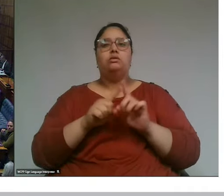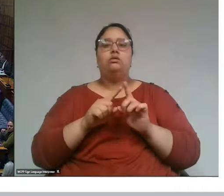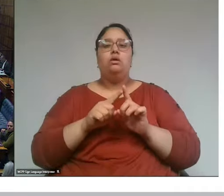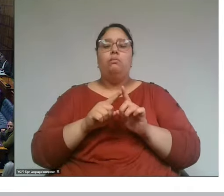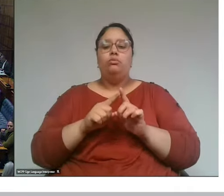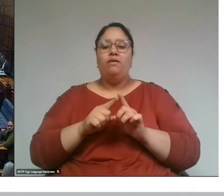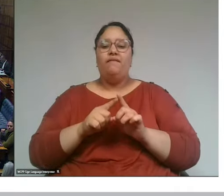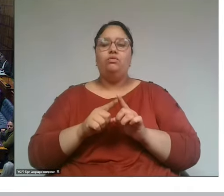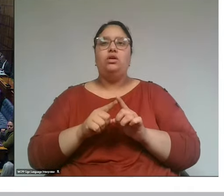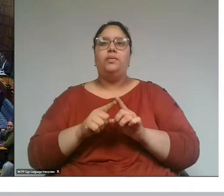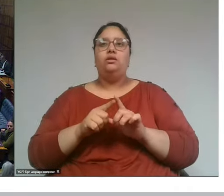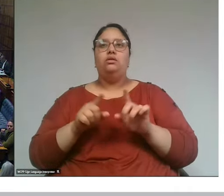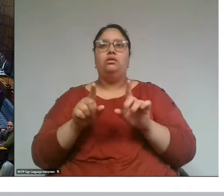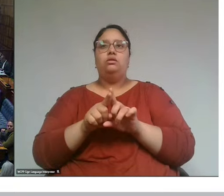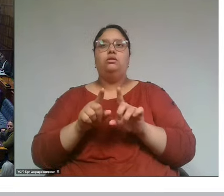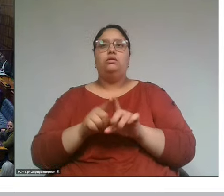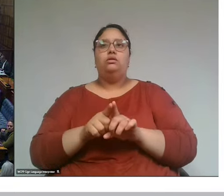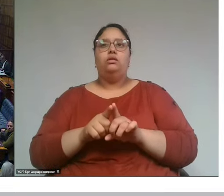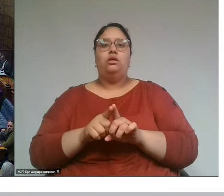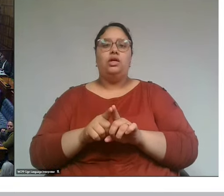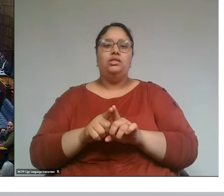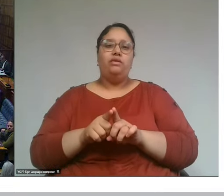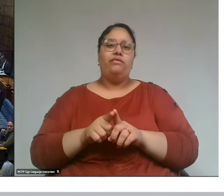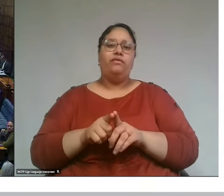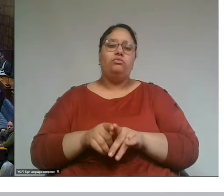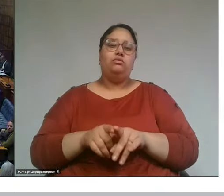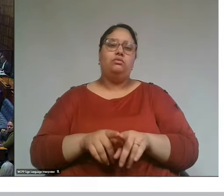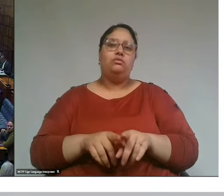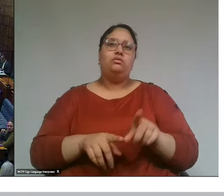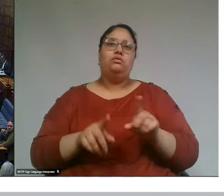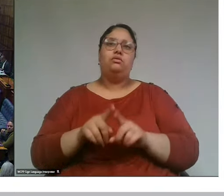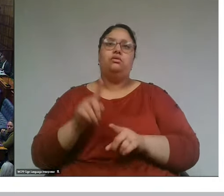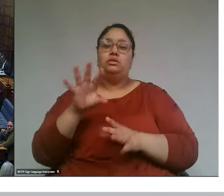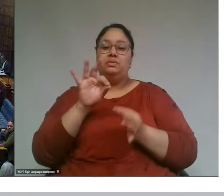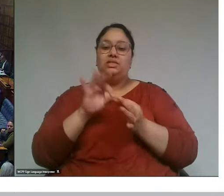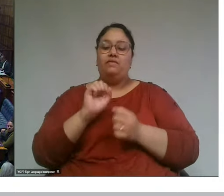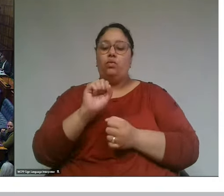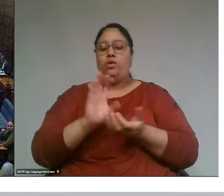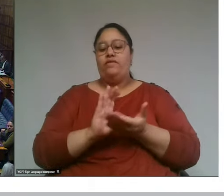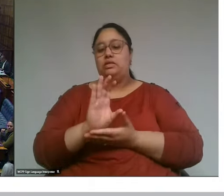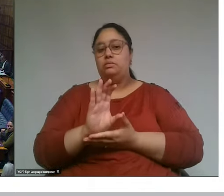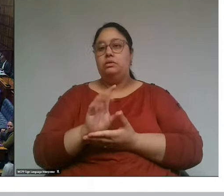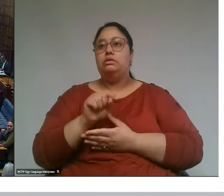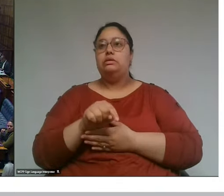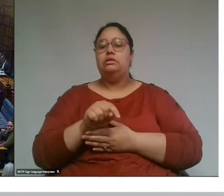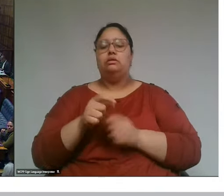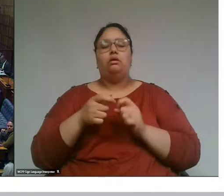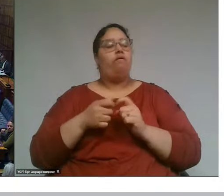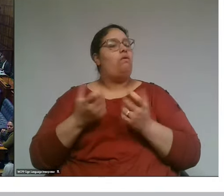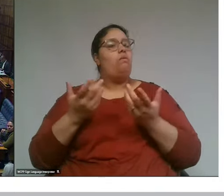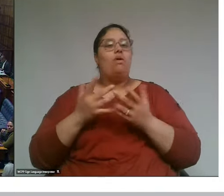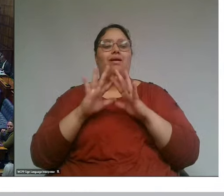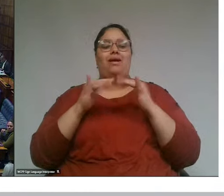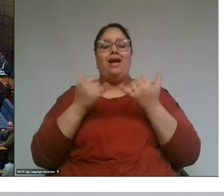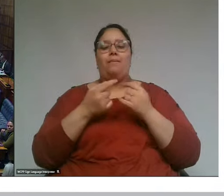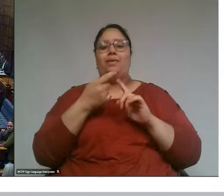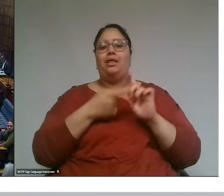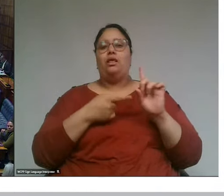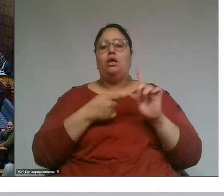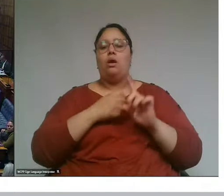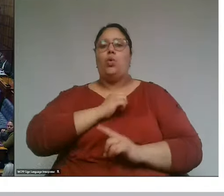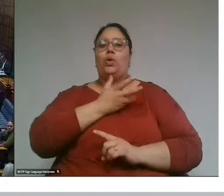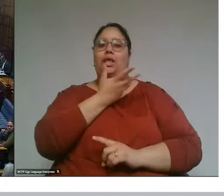from Norway um and that particular investment um is from is for a company called